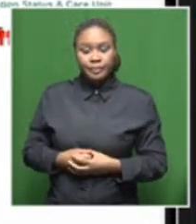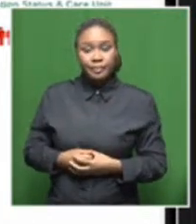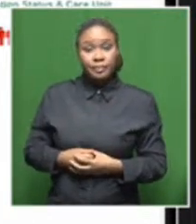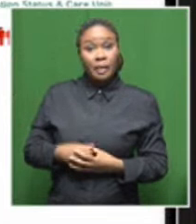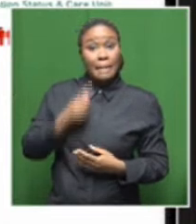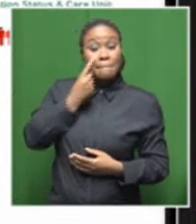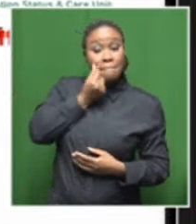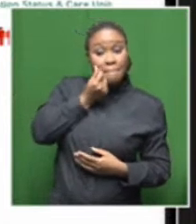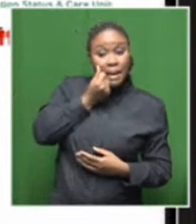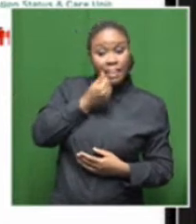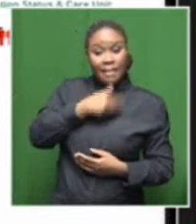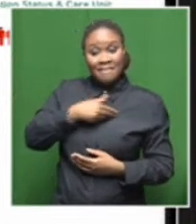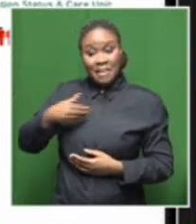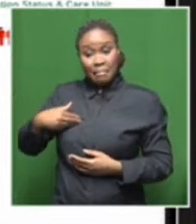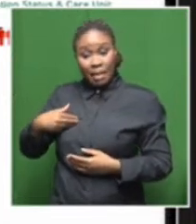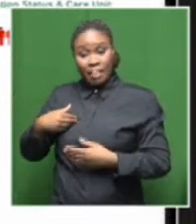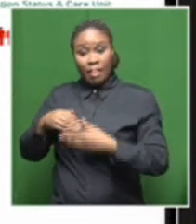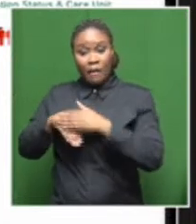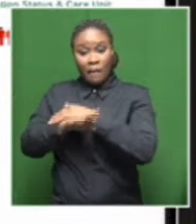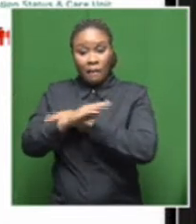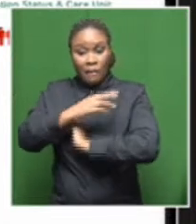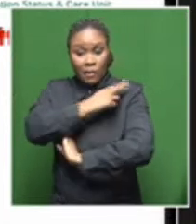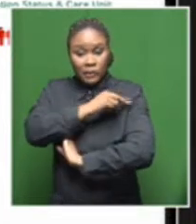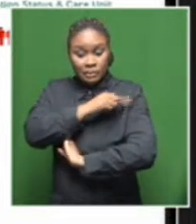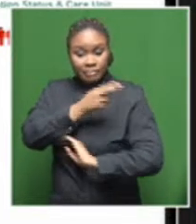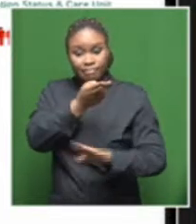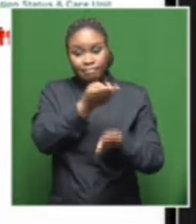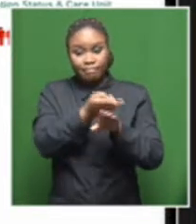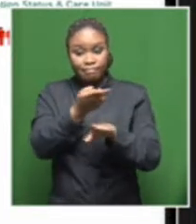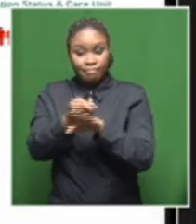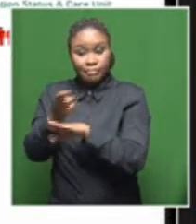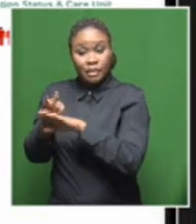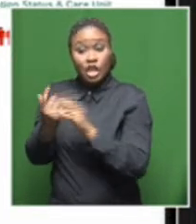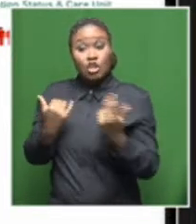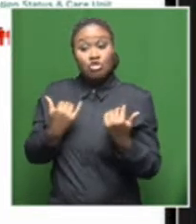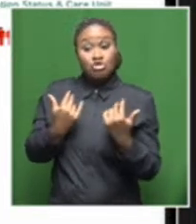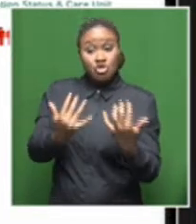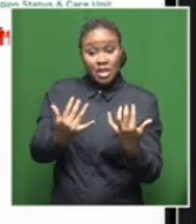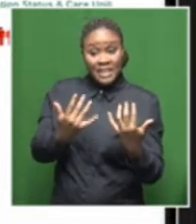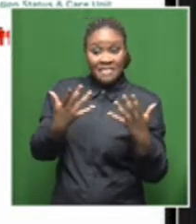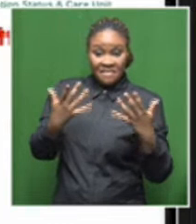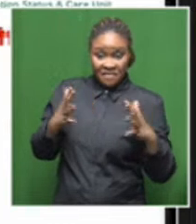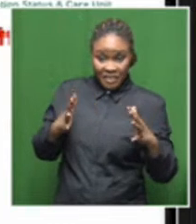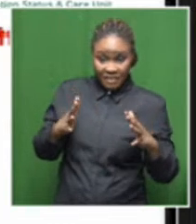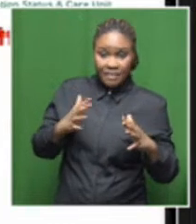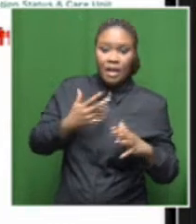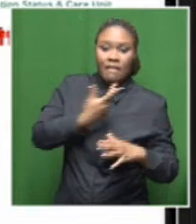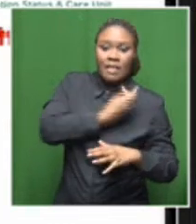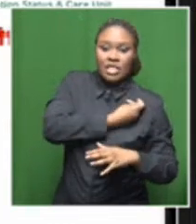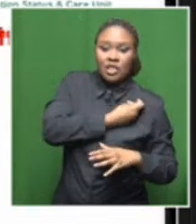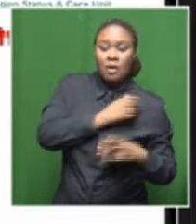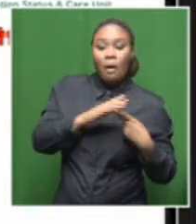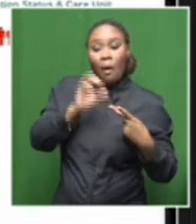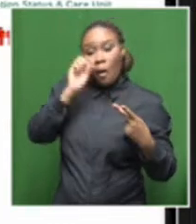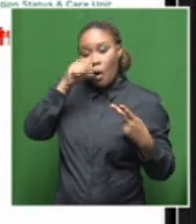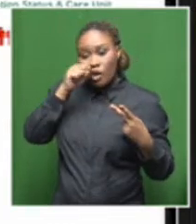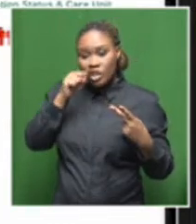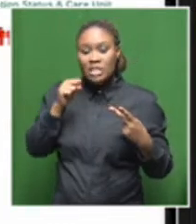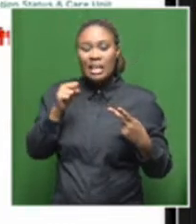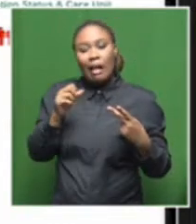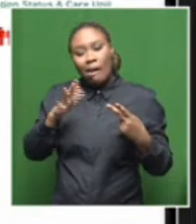admissions, and the green is those who have been vaccinated. The orange is they have only partially been vaccinated, and the red